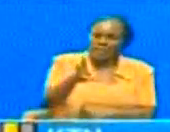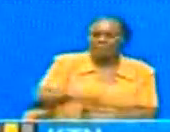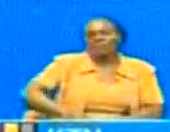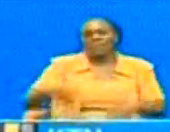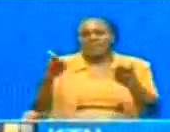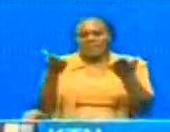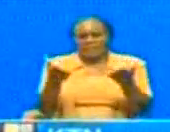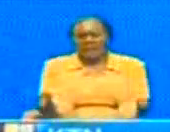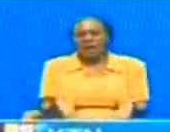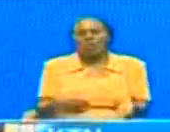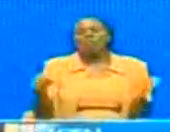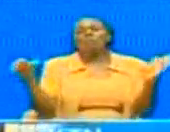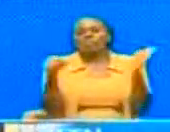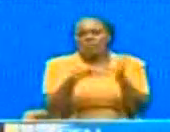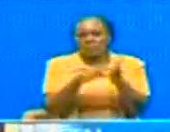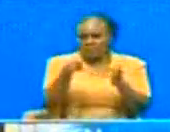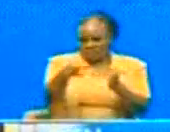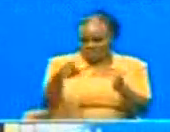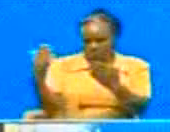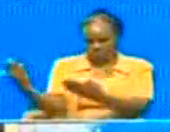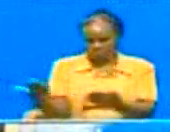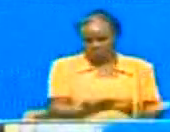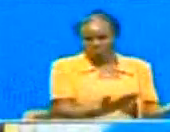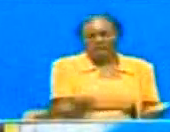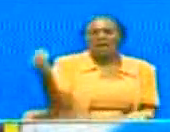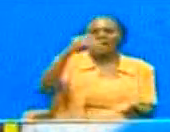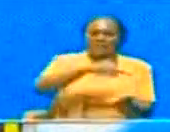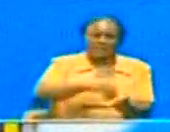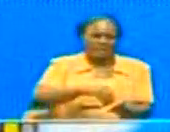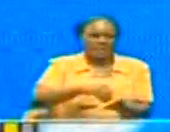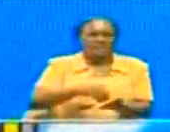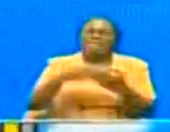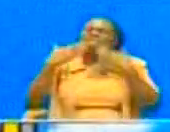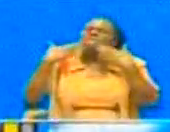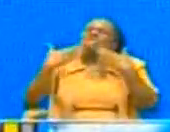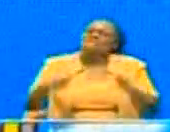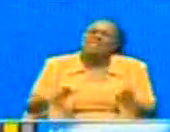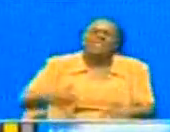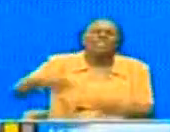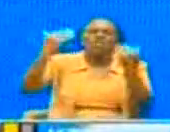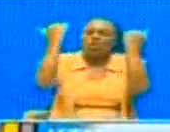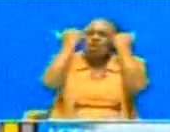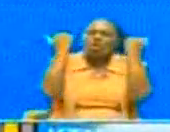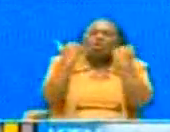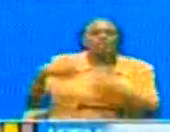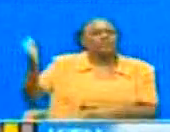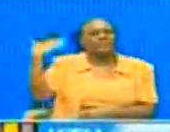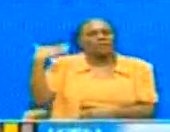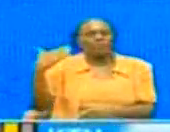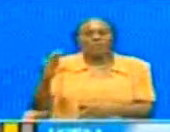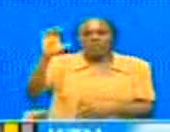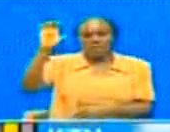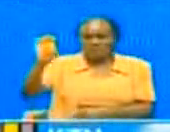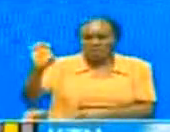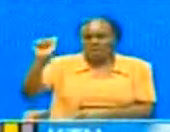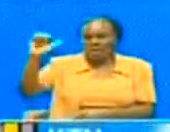Now, that is a matter which they are trying to revive, a matter which was executed in a court of law. The events at the